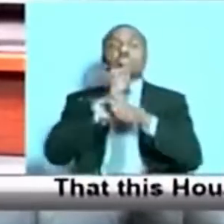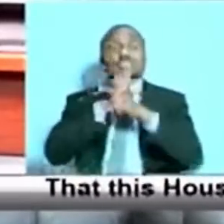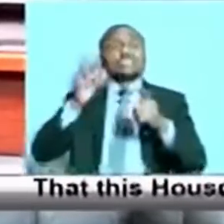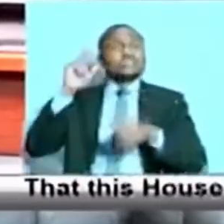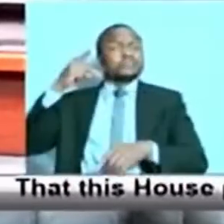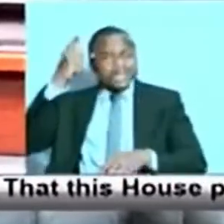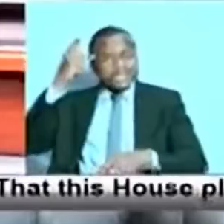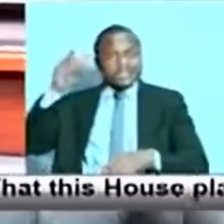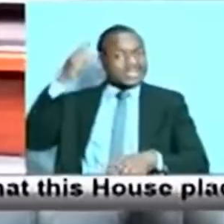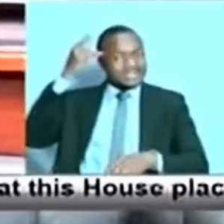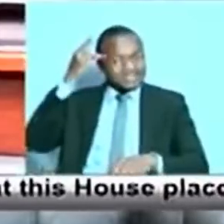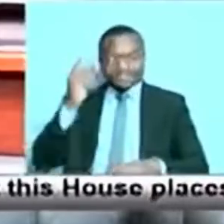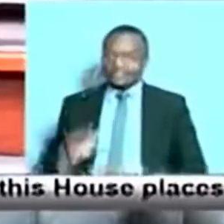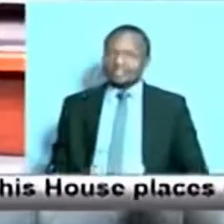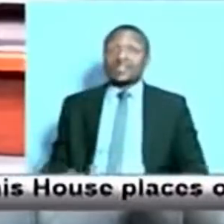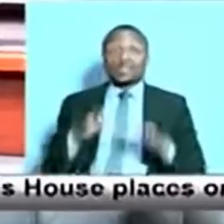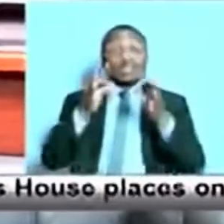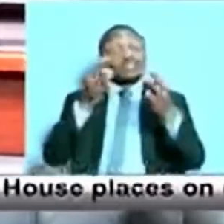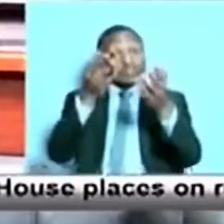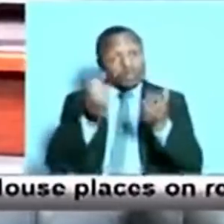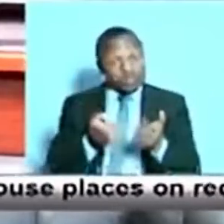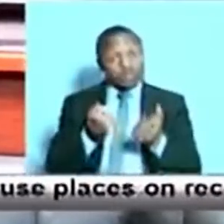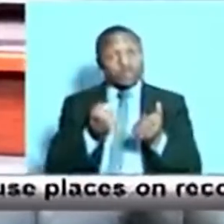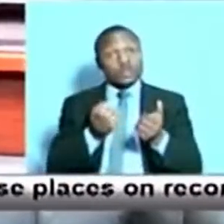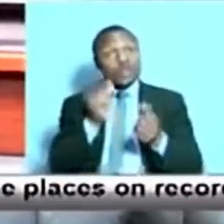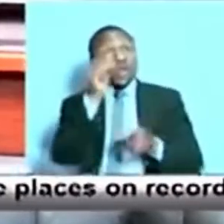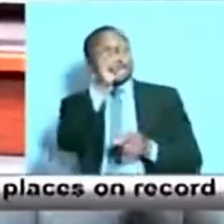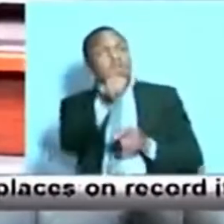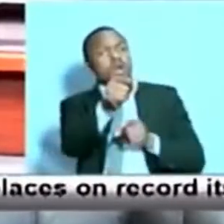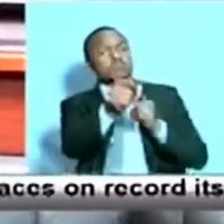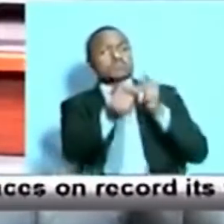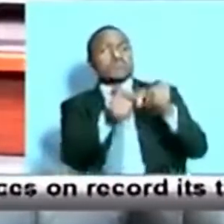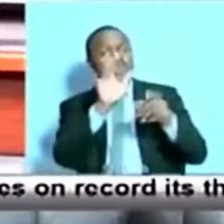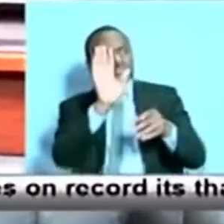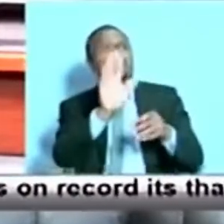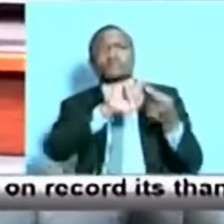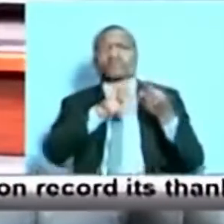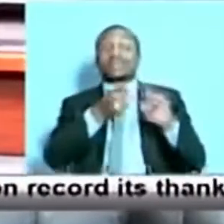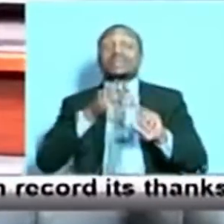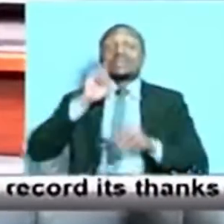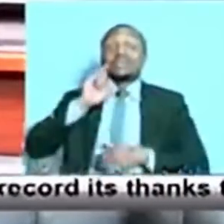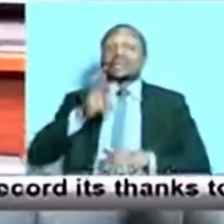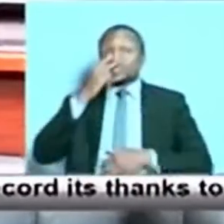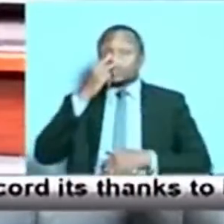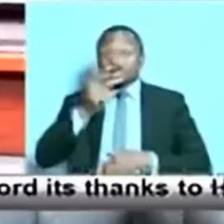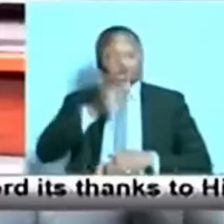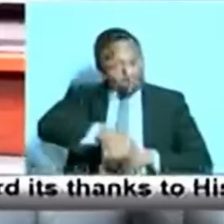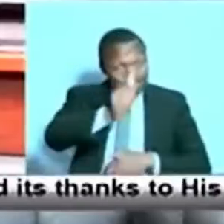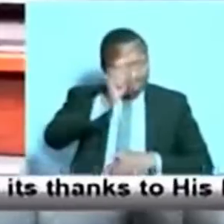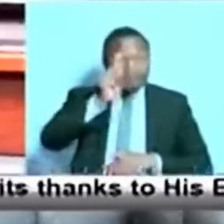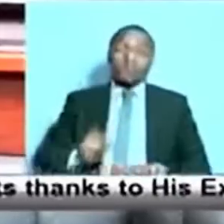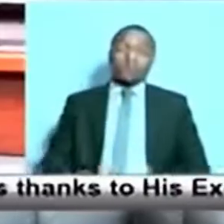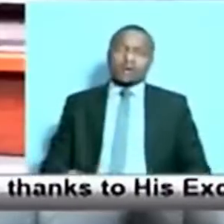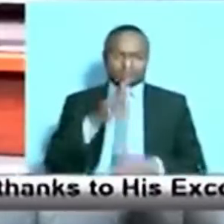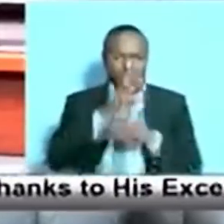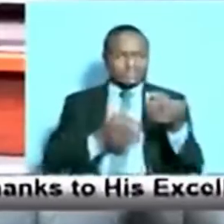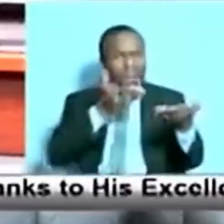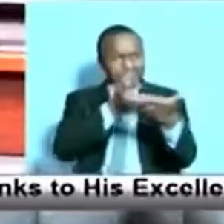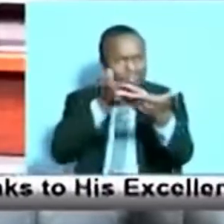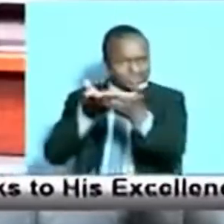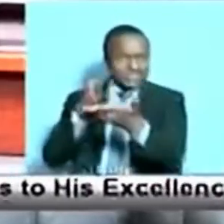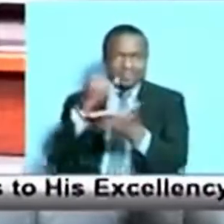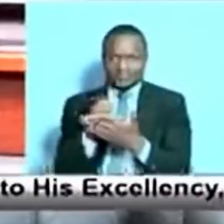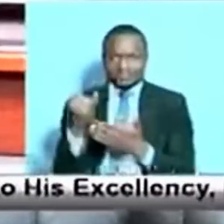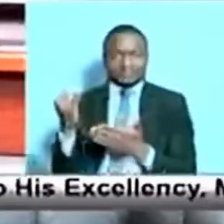politicking. When you want to point a finger at your friend, you should first look at yourself. Because some of these